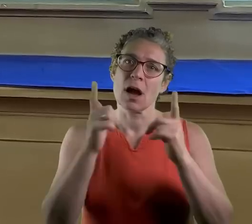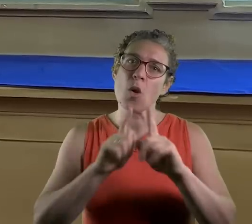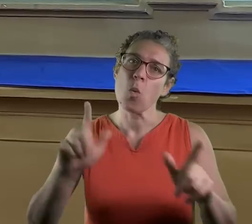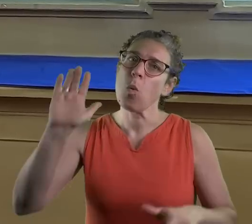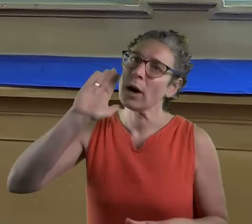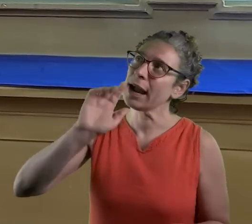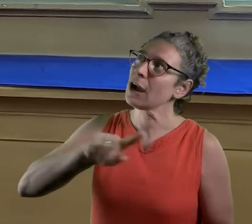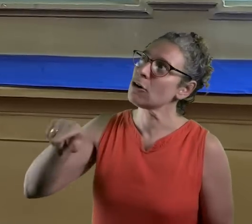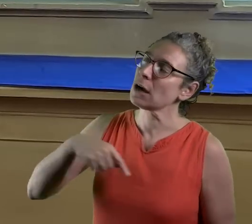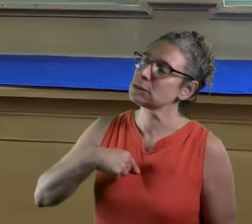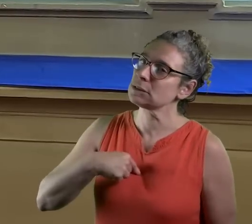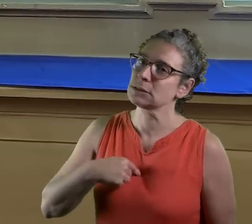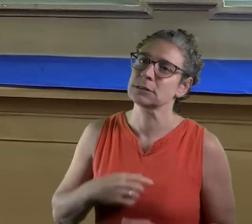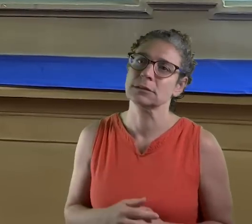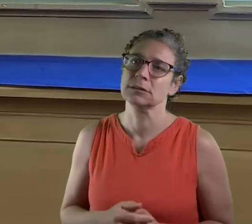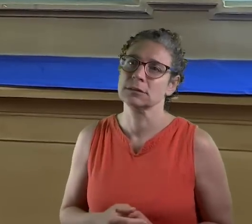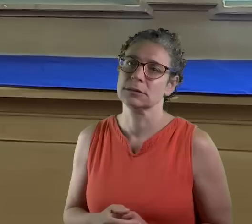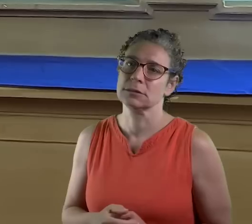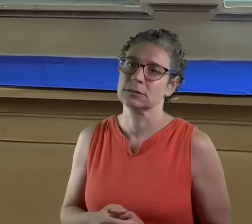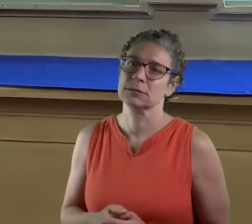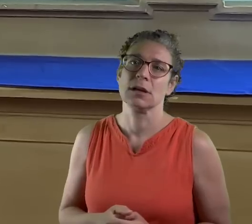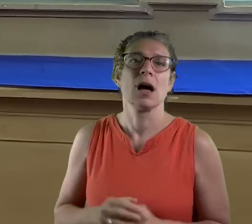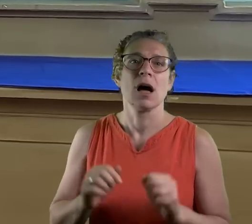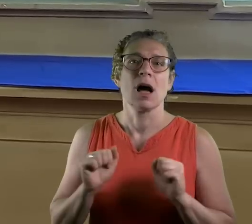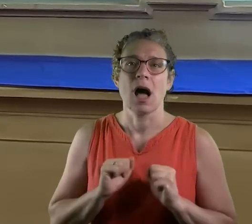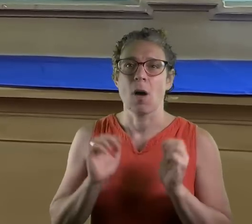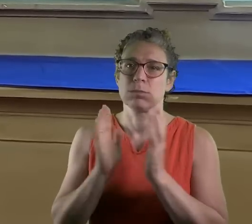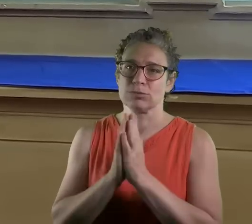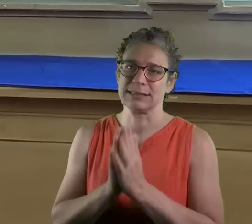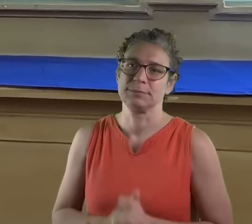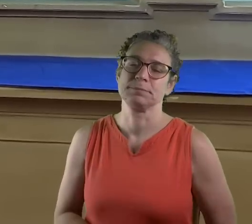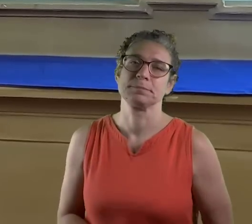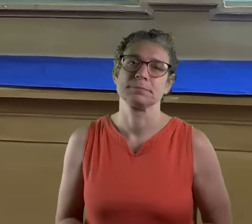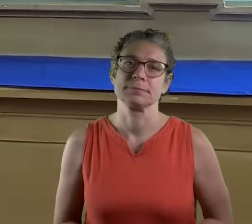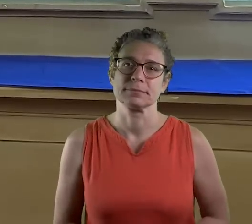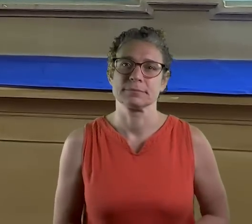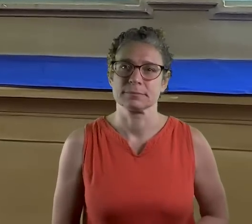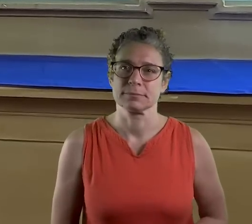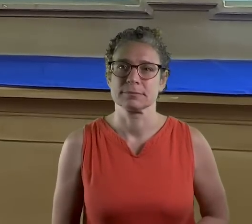Lord, hear us and answer our prayers.